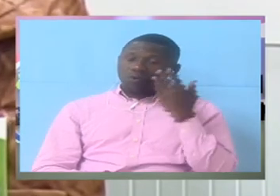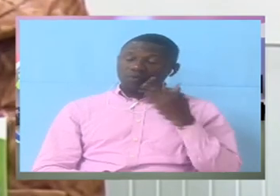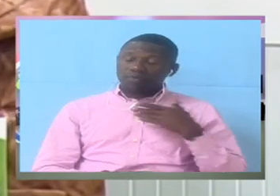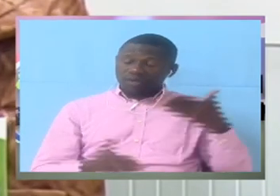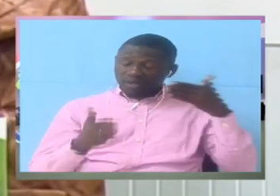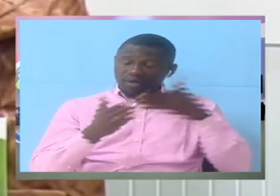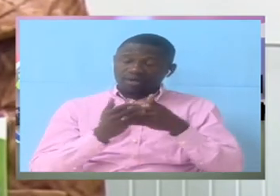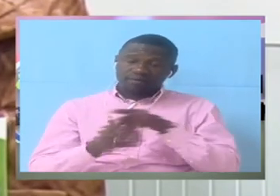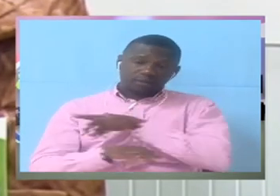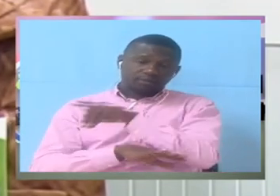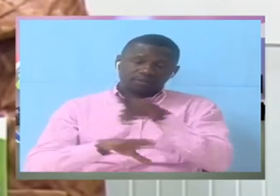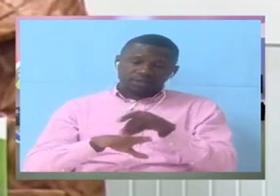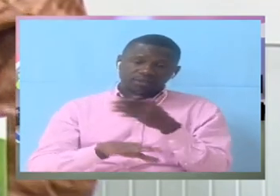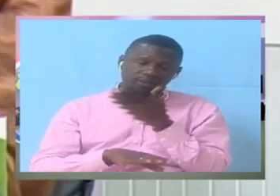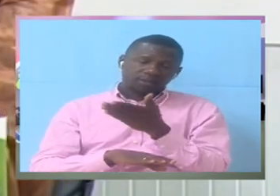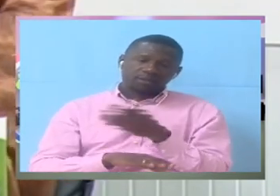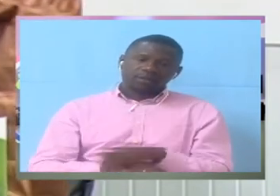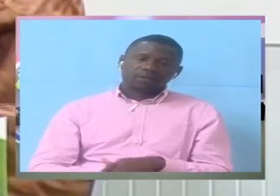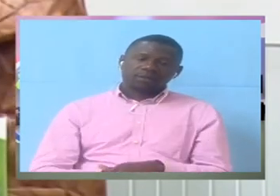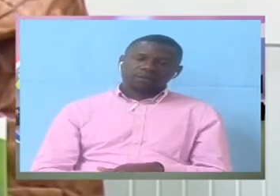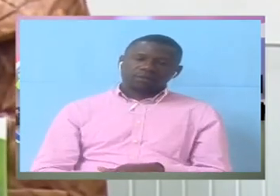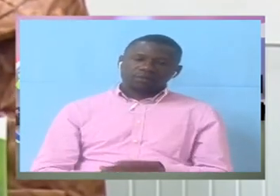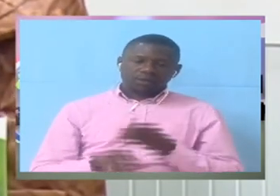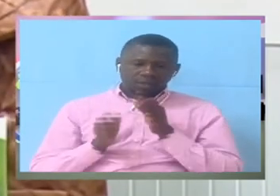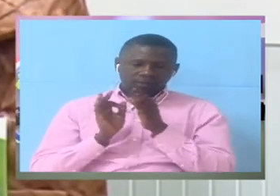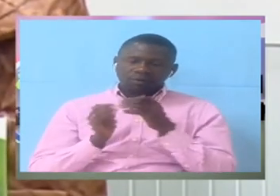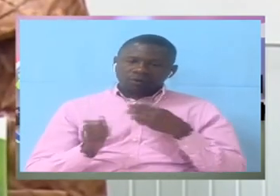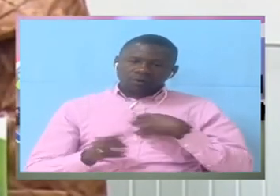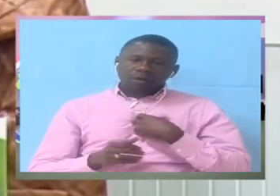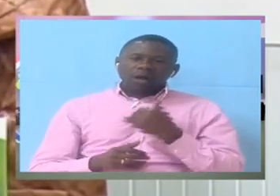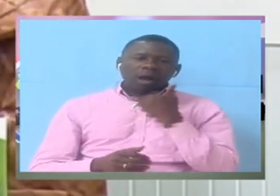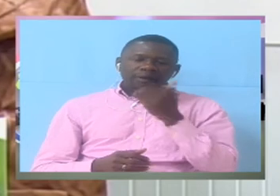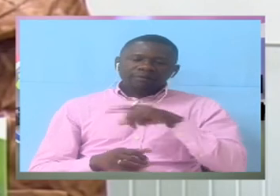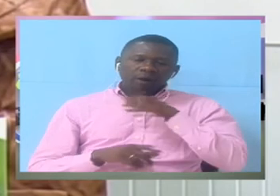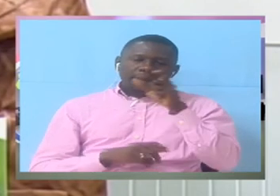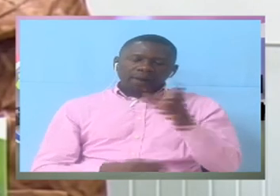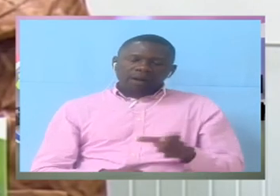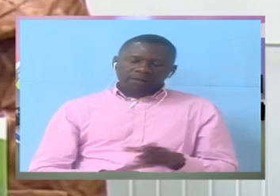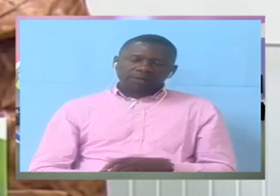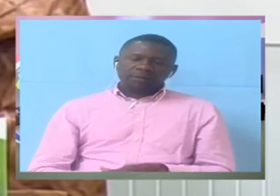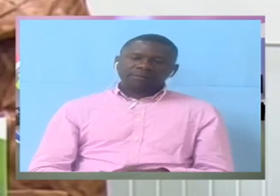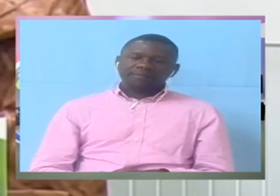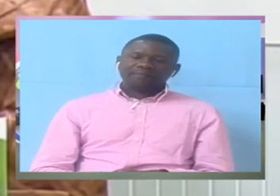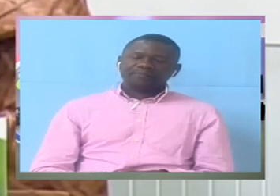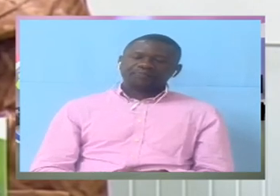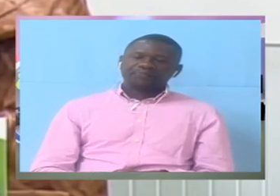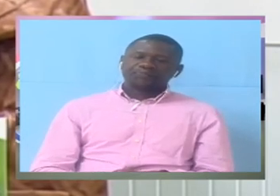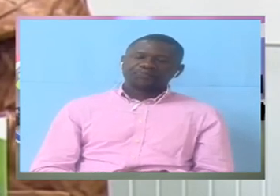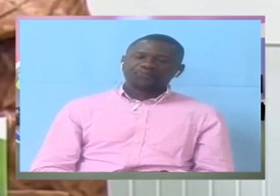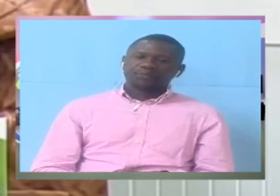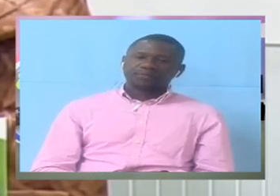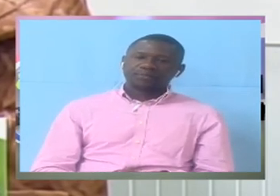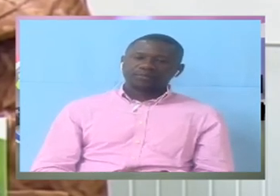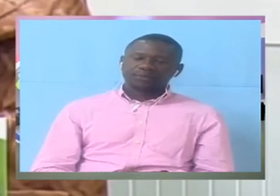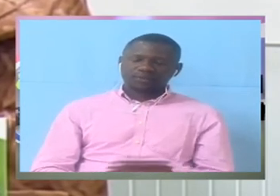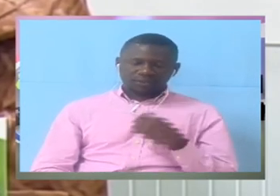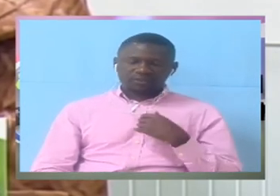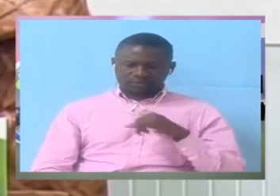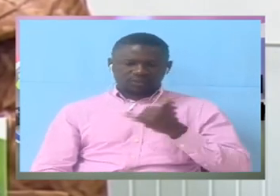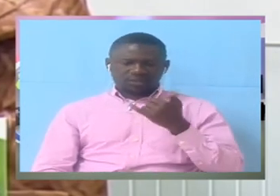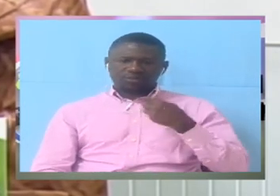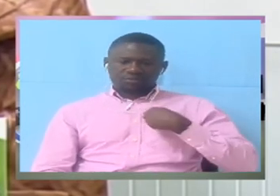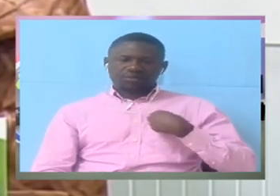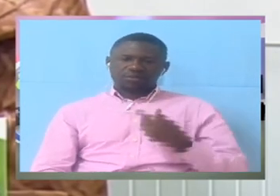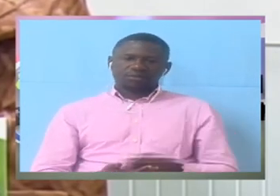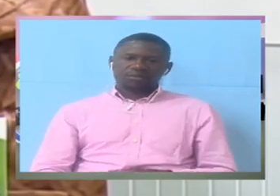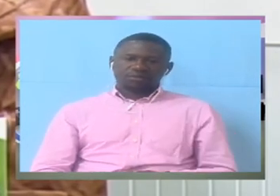When we got there, I said to him, we are asking for so and so person. And he said, I am